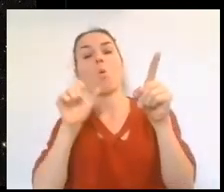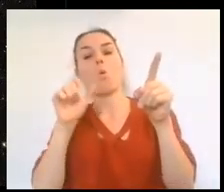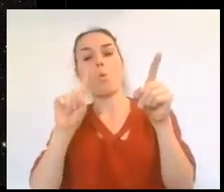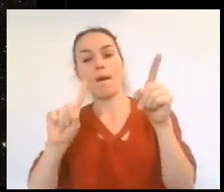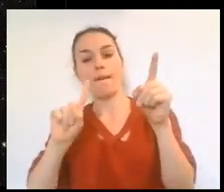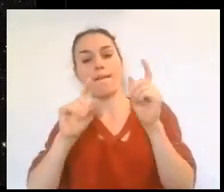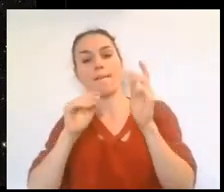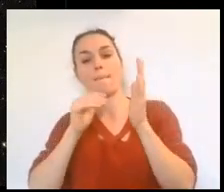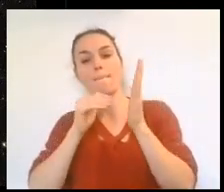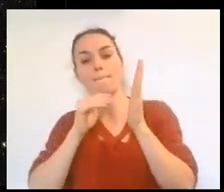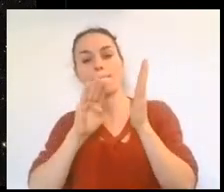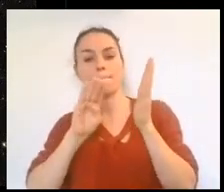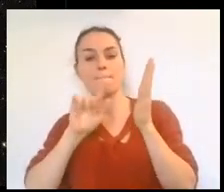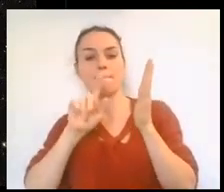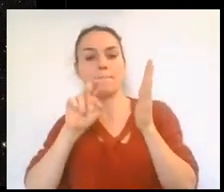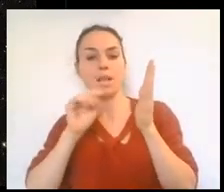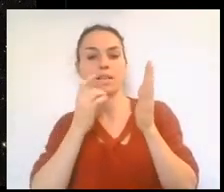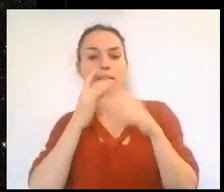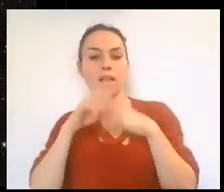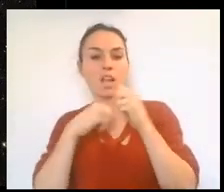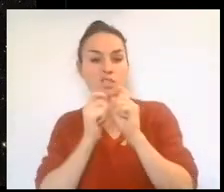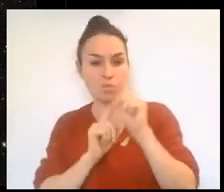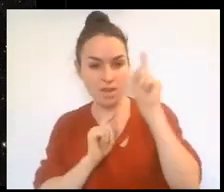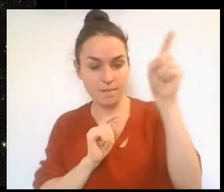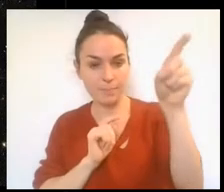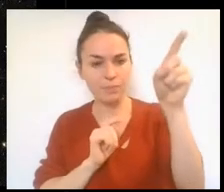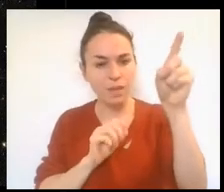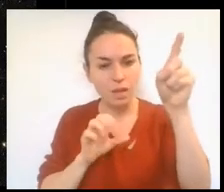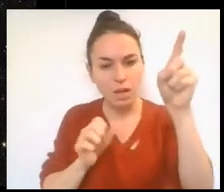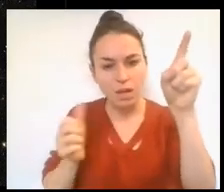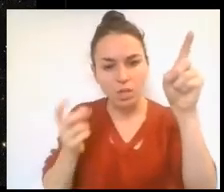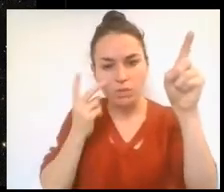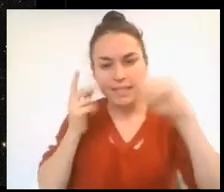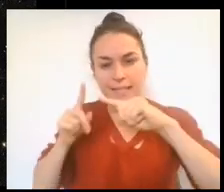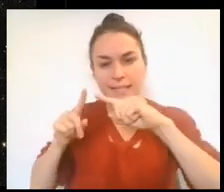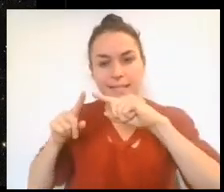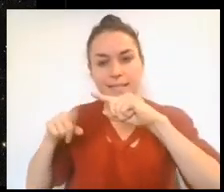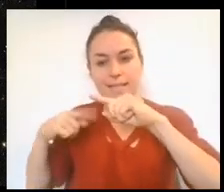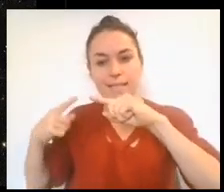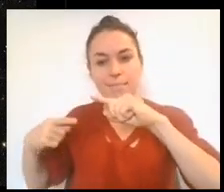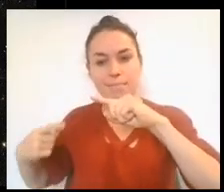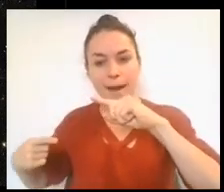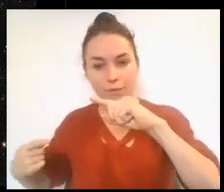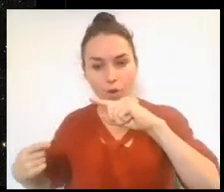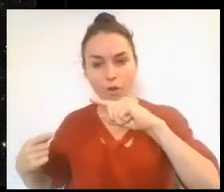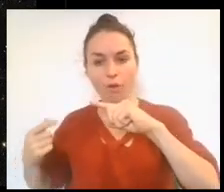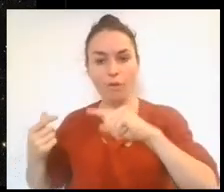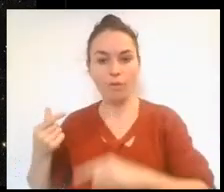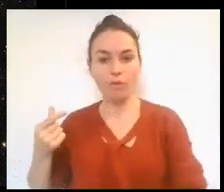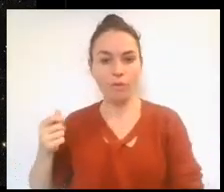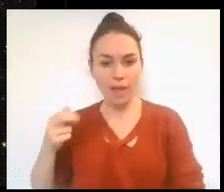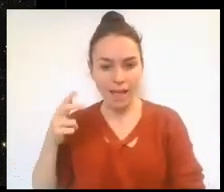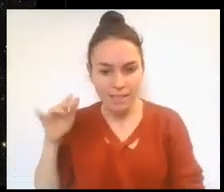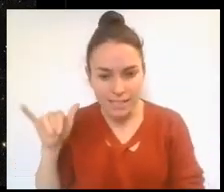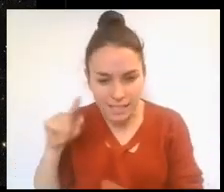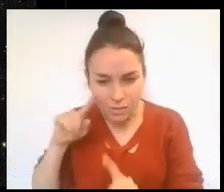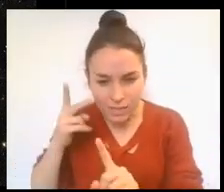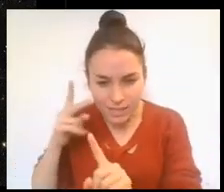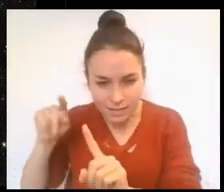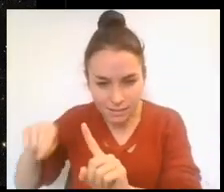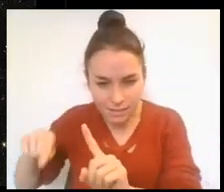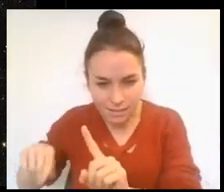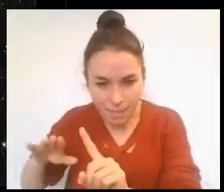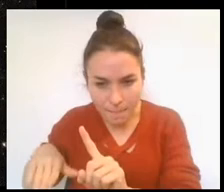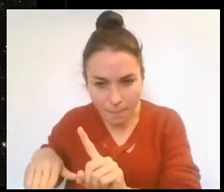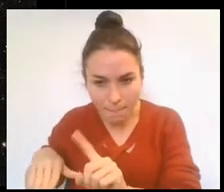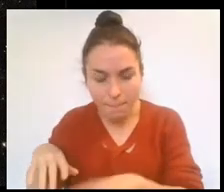here. Here's a spiral galaxy. Down here is a spiral galaxy. And all the rest of these